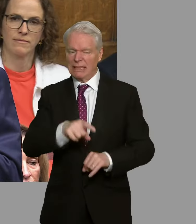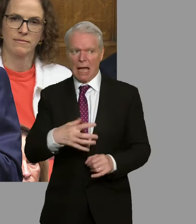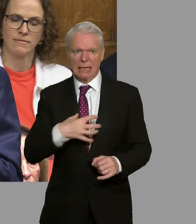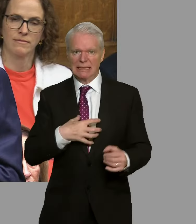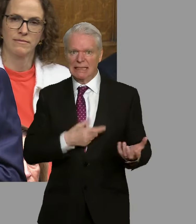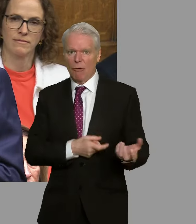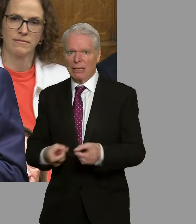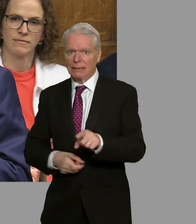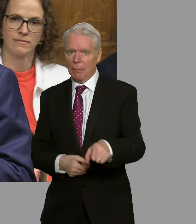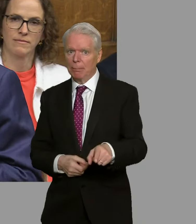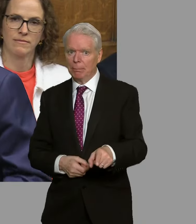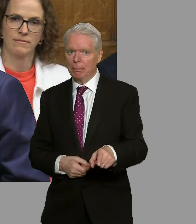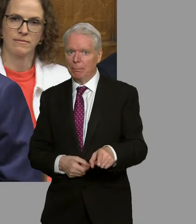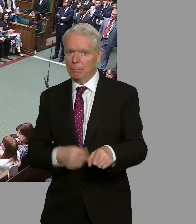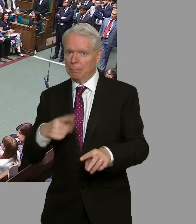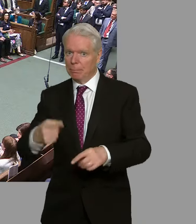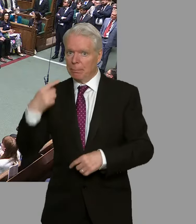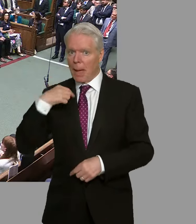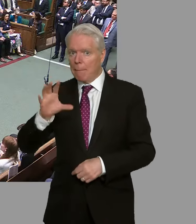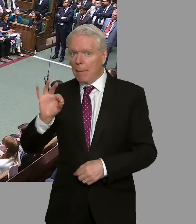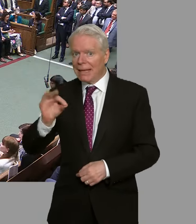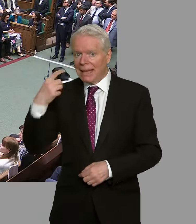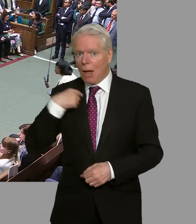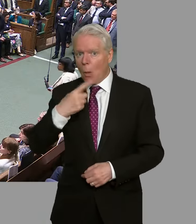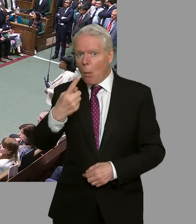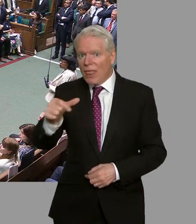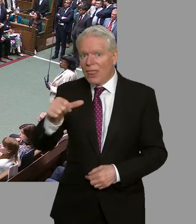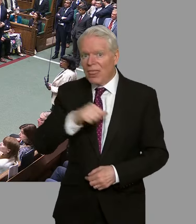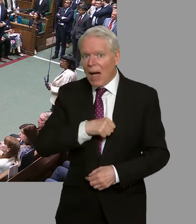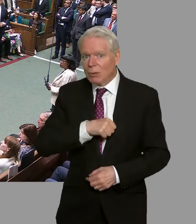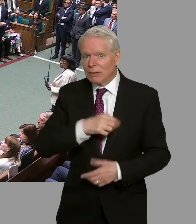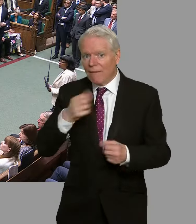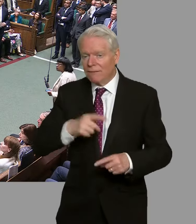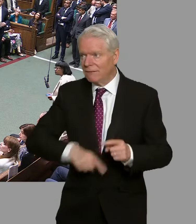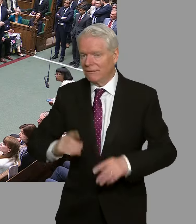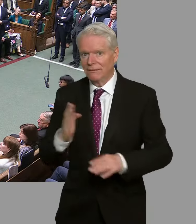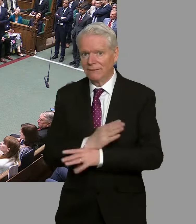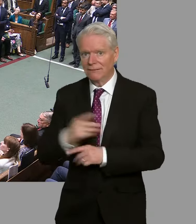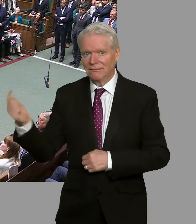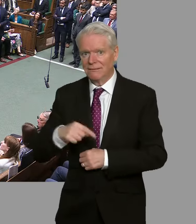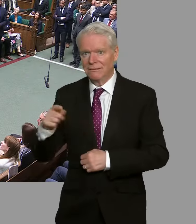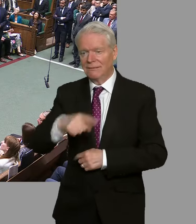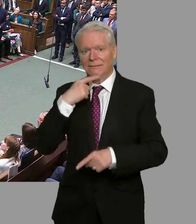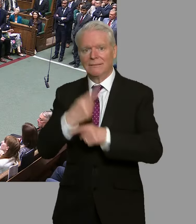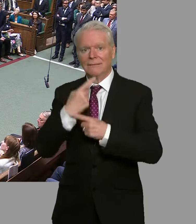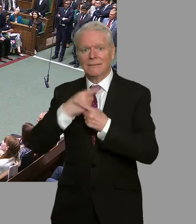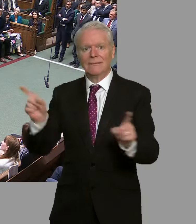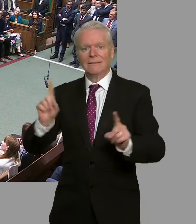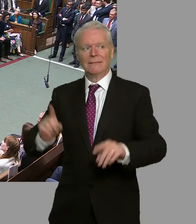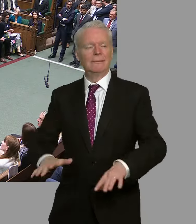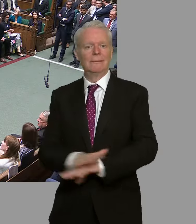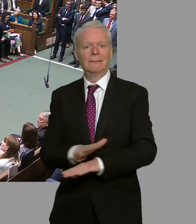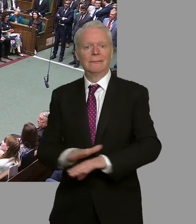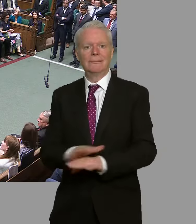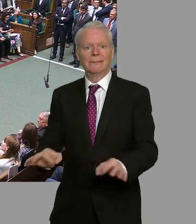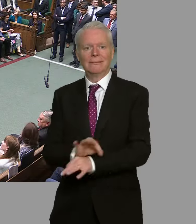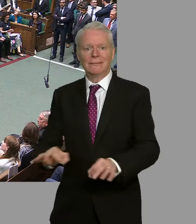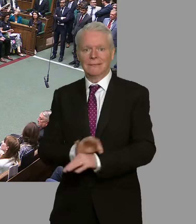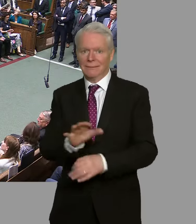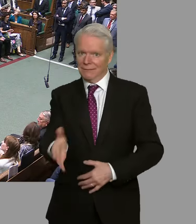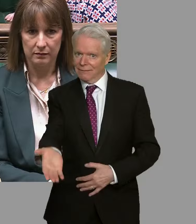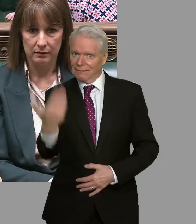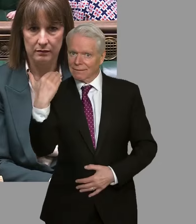national security emergency. It wasn't my speech, it was the Prime Minister's. Mr Speaker, the